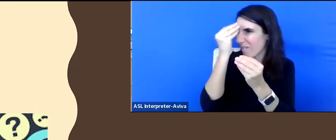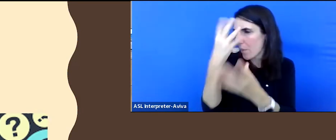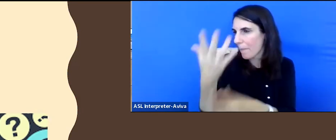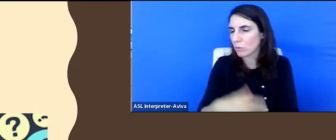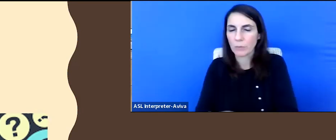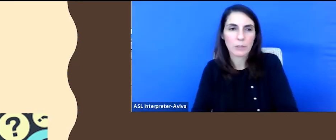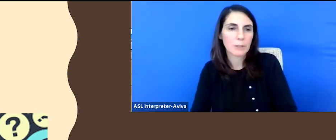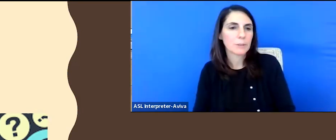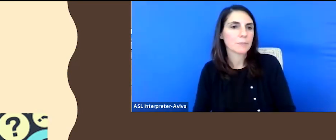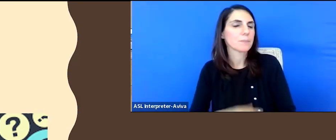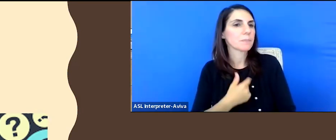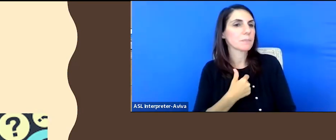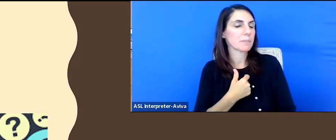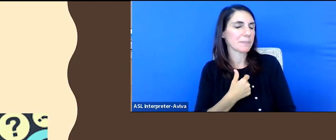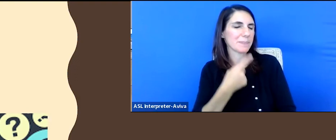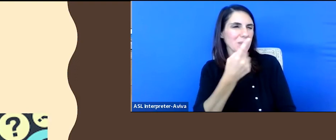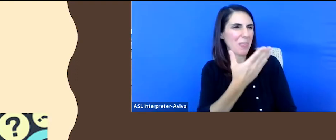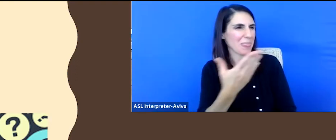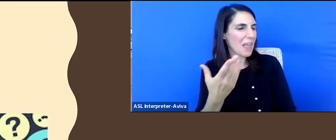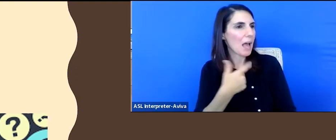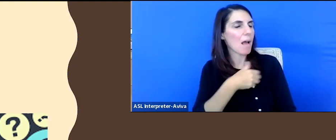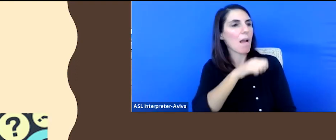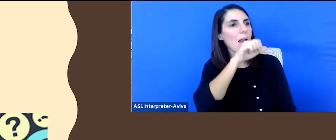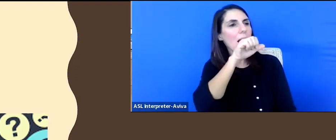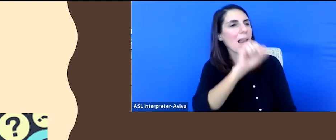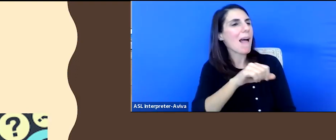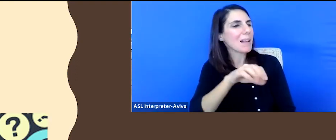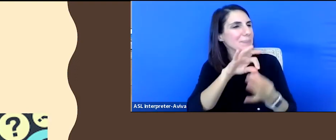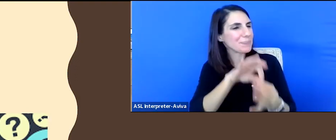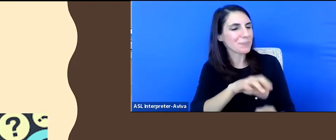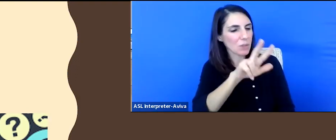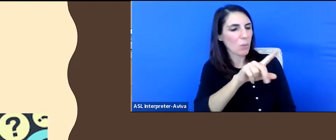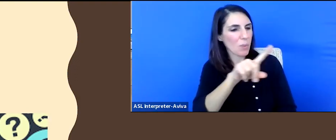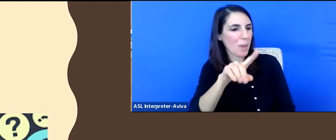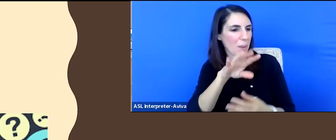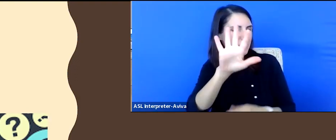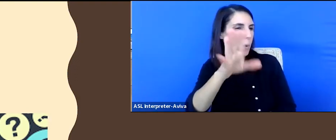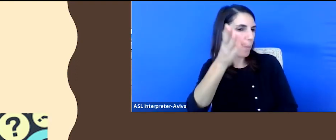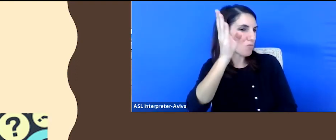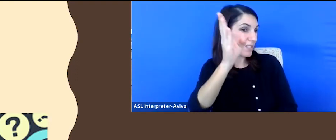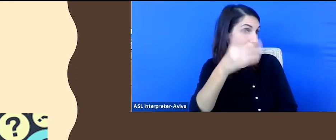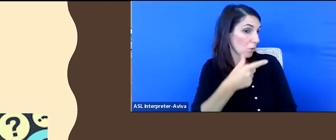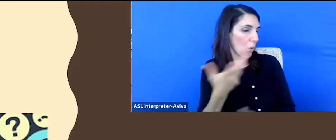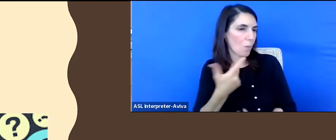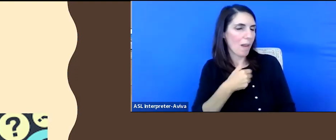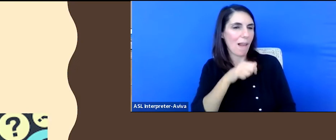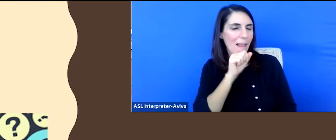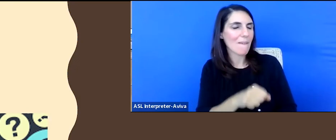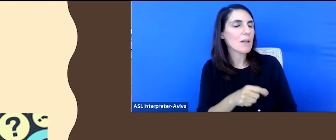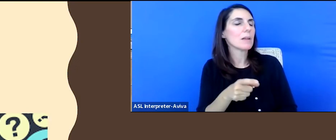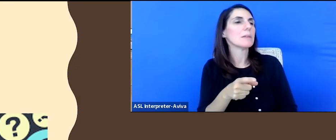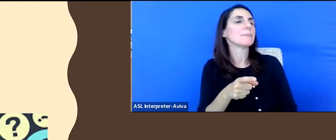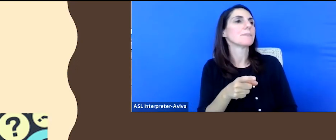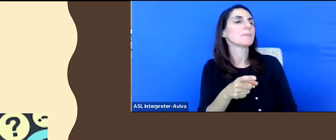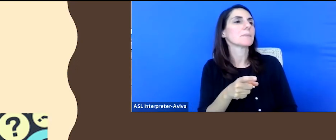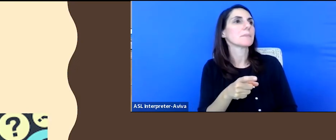Yeah, and one of the things that I loved about the 311 presentation that I saw was